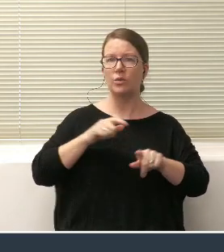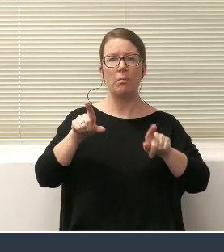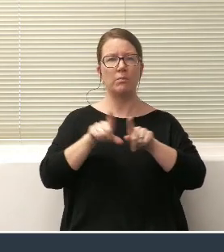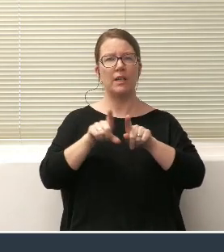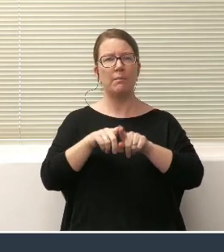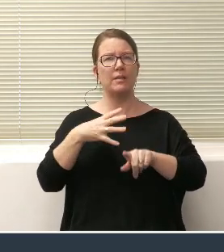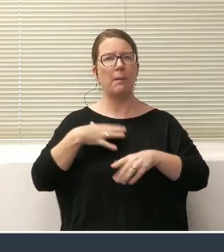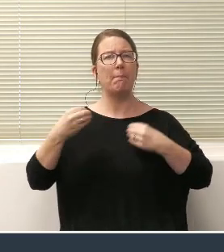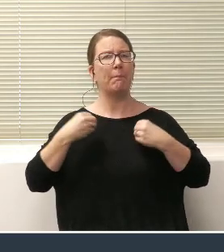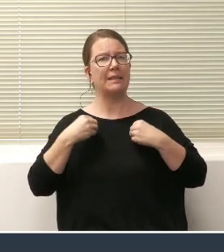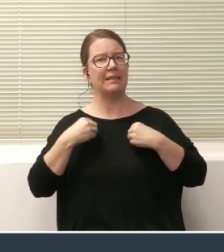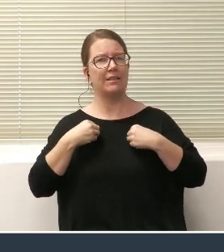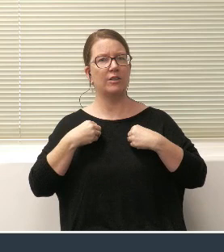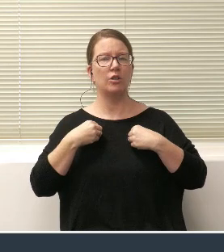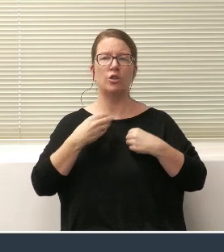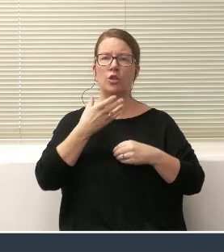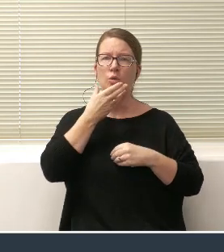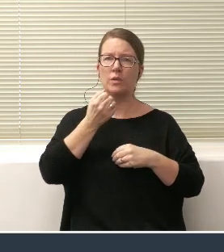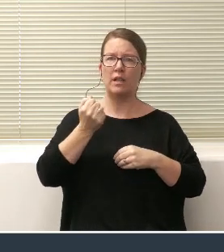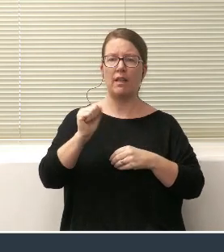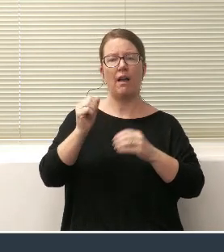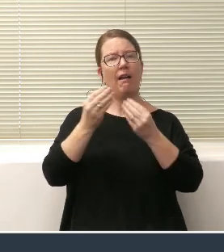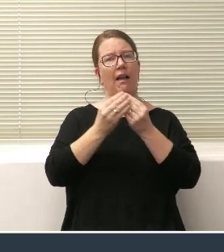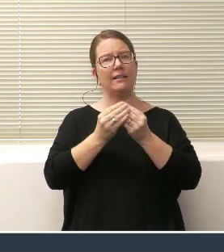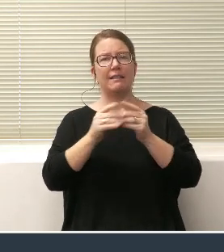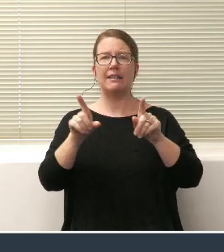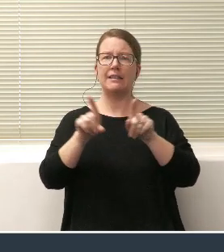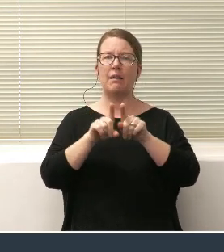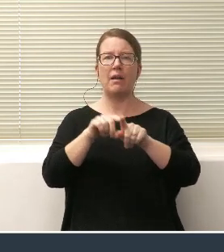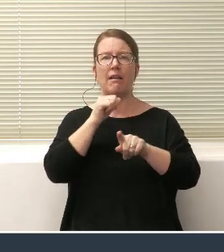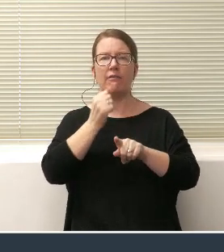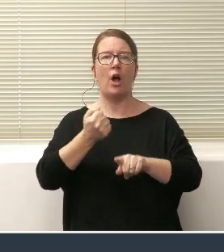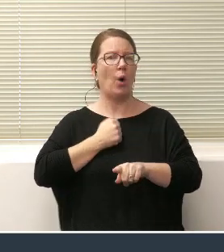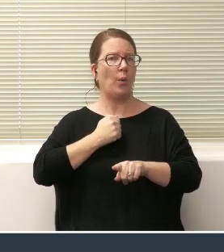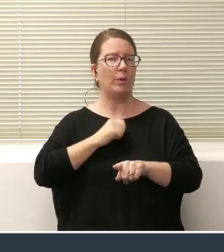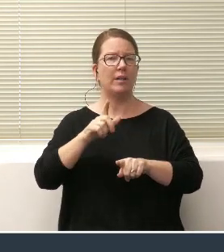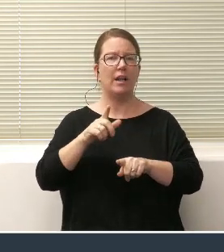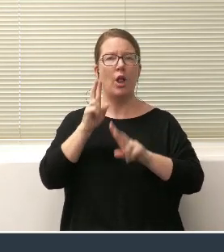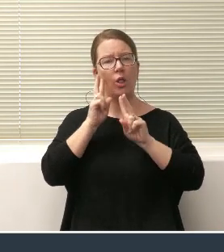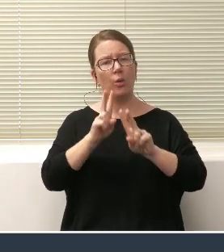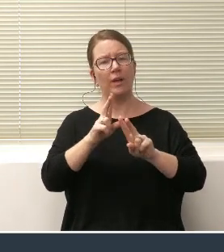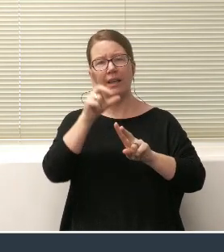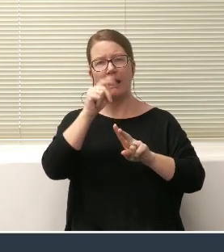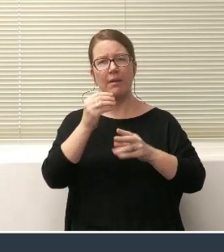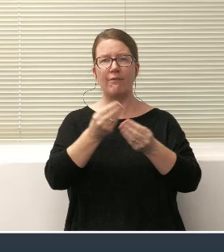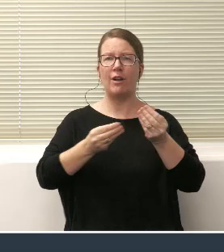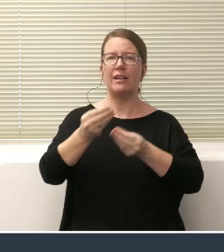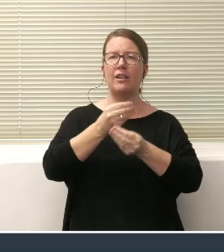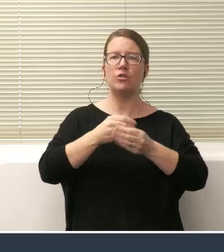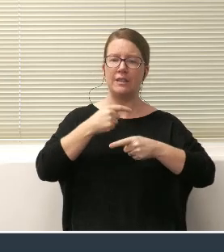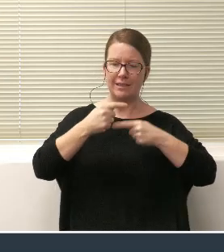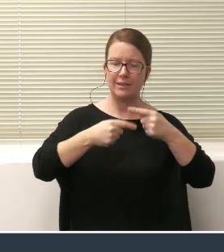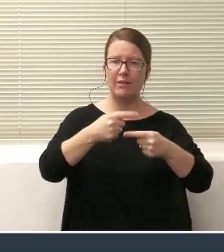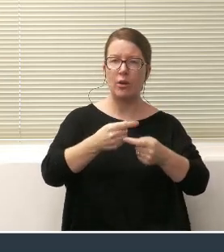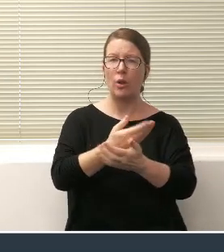business, to treat their assets like they were our own, and to look at ways of making them financially sustainable. And we have